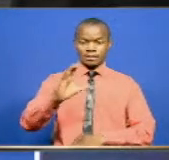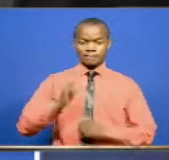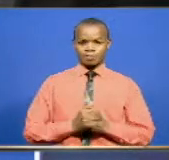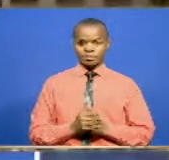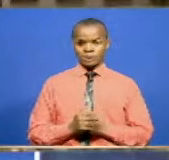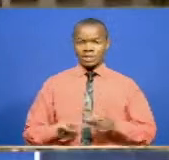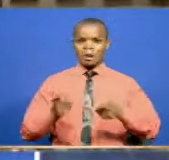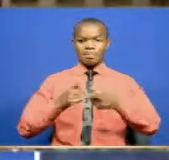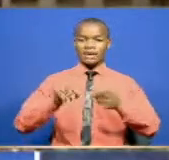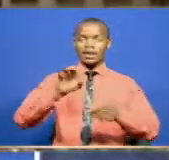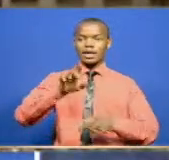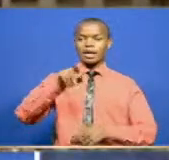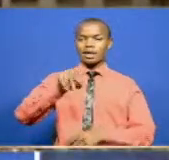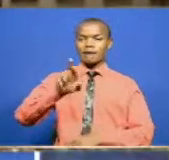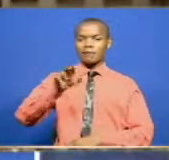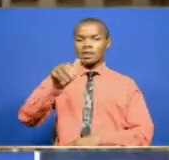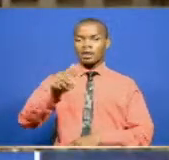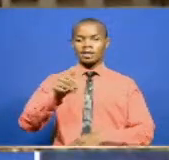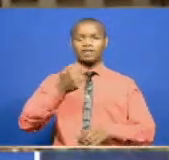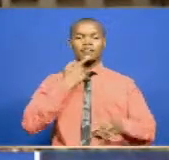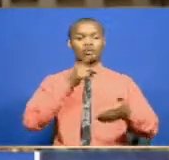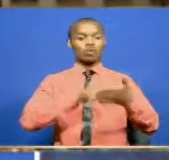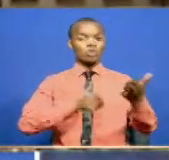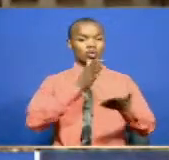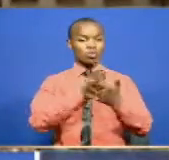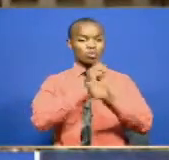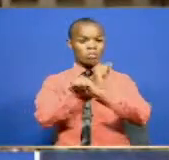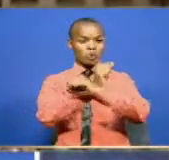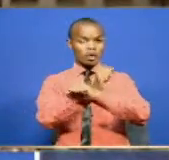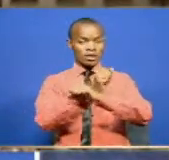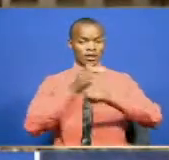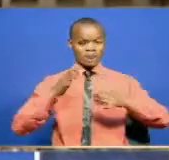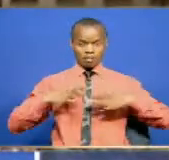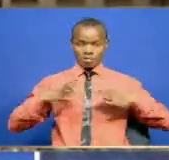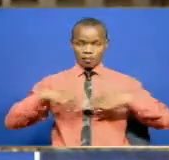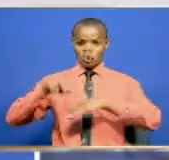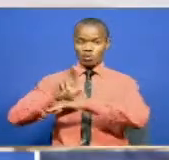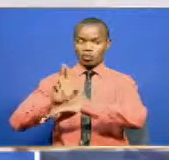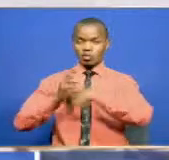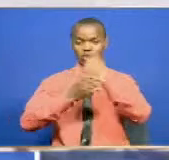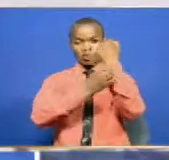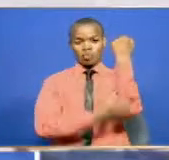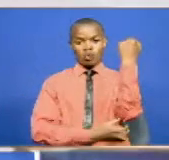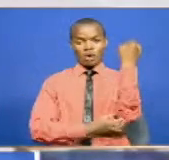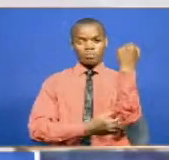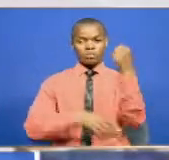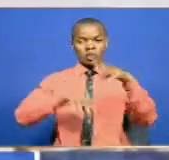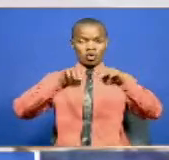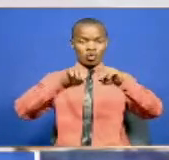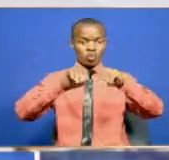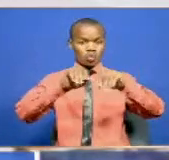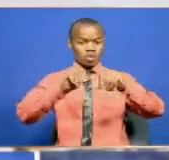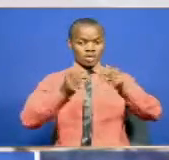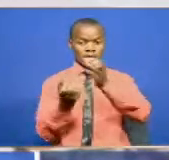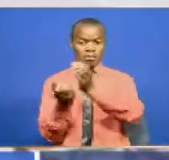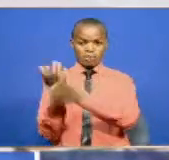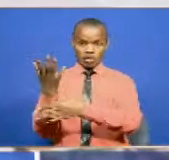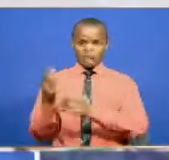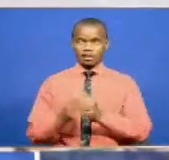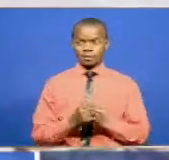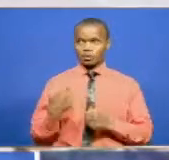regulations are meant to entrench professionalism and protect consumers from poor quality products and service. We are not protecting Kenya Power in any